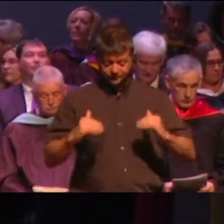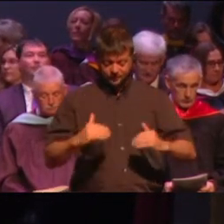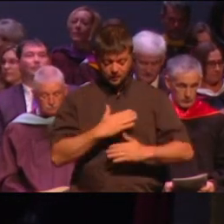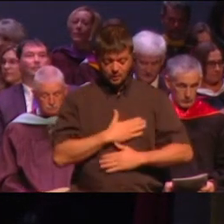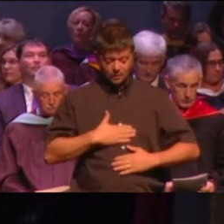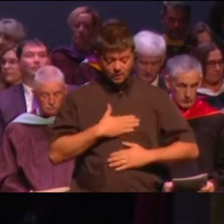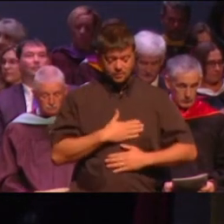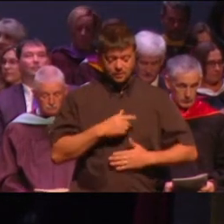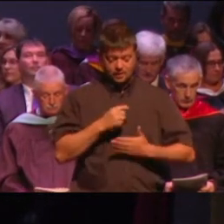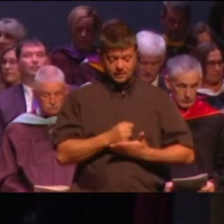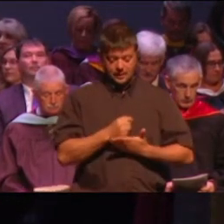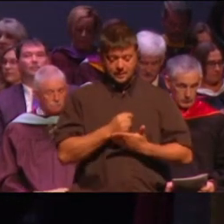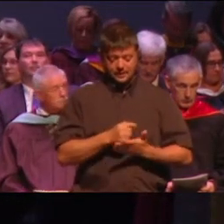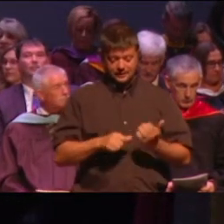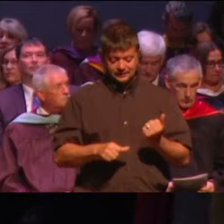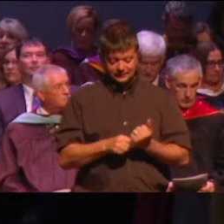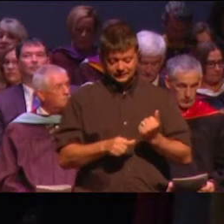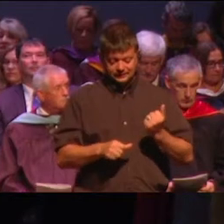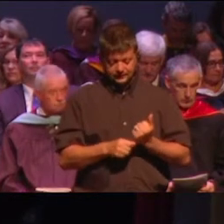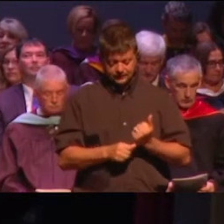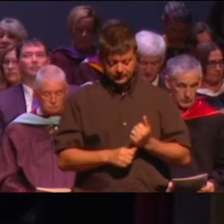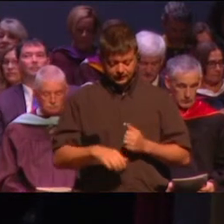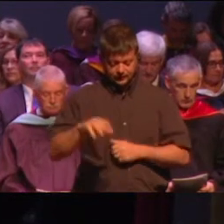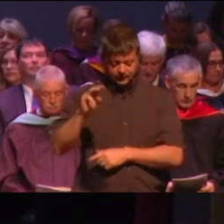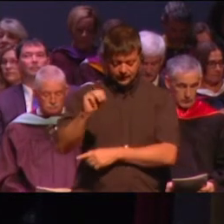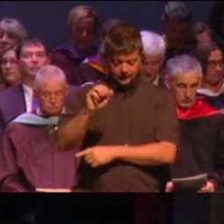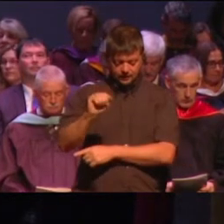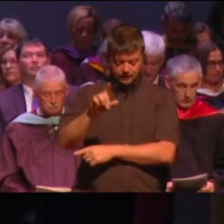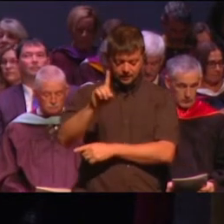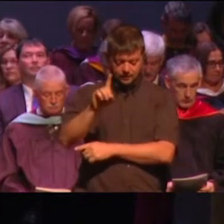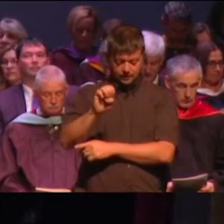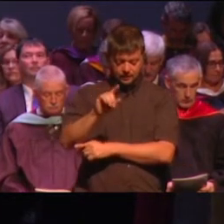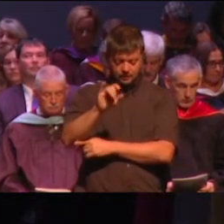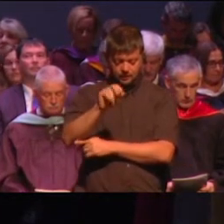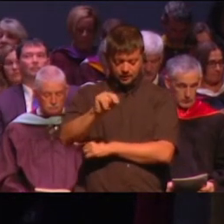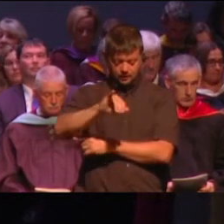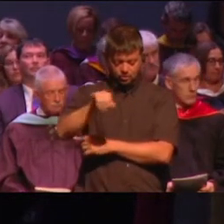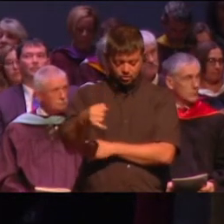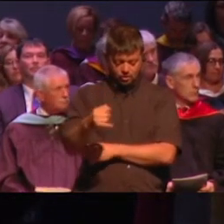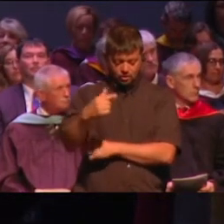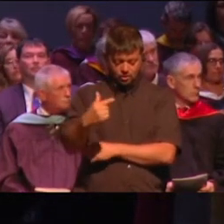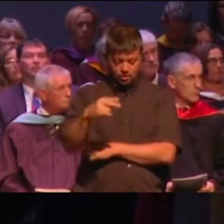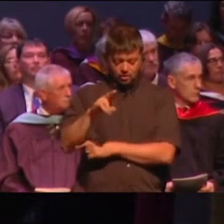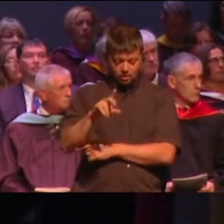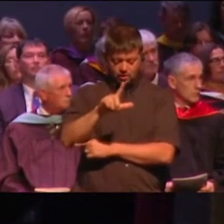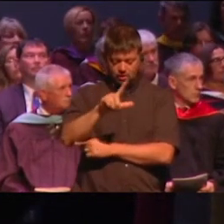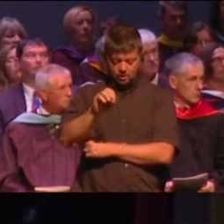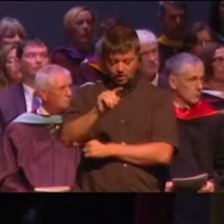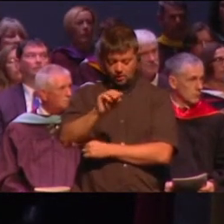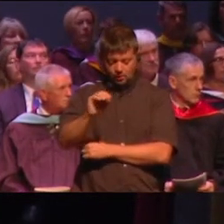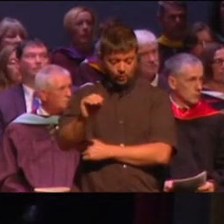Recreational Therapy Assistant, Madeline J. Gulata.